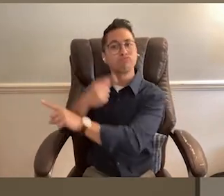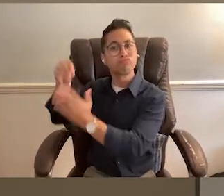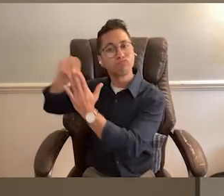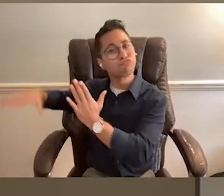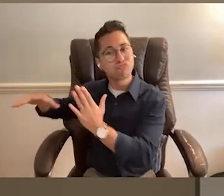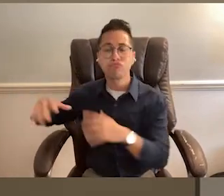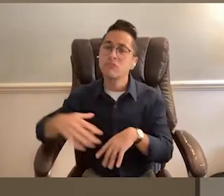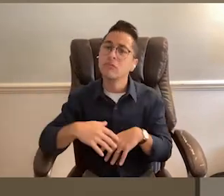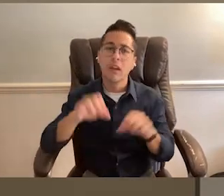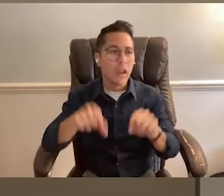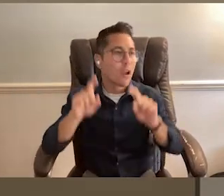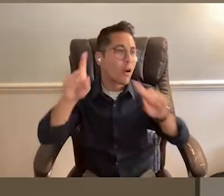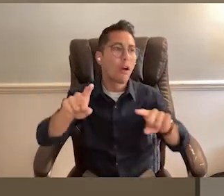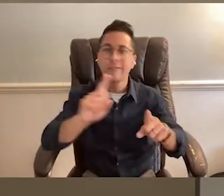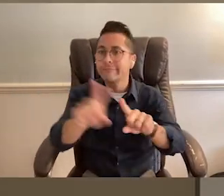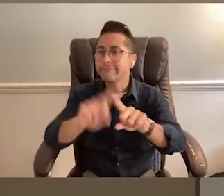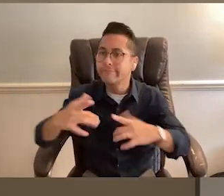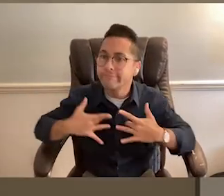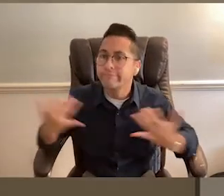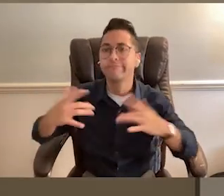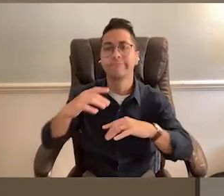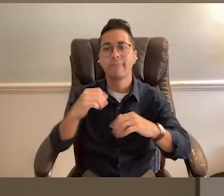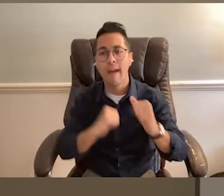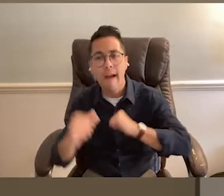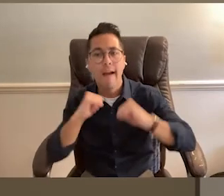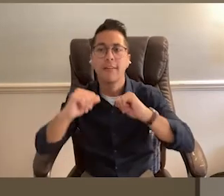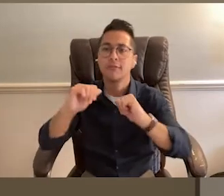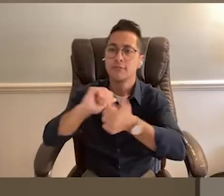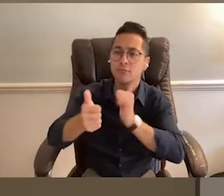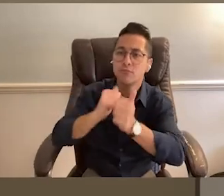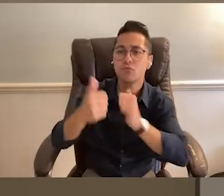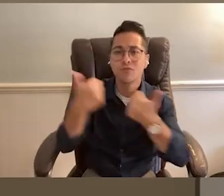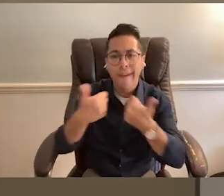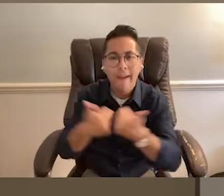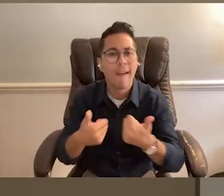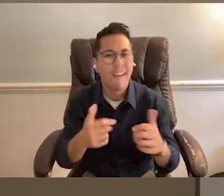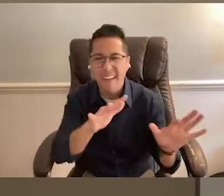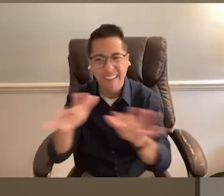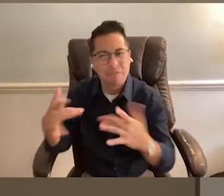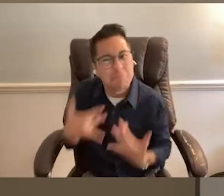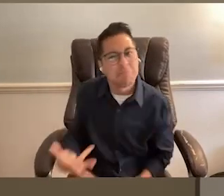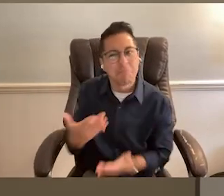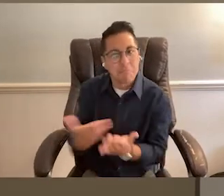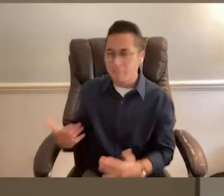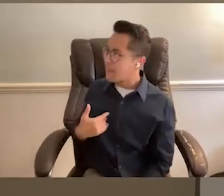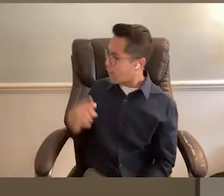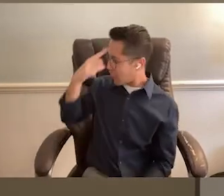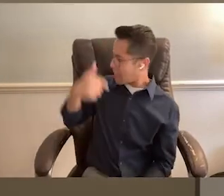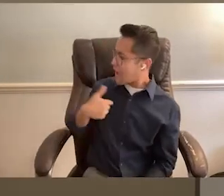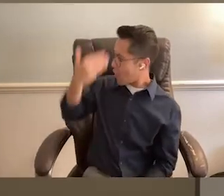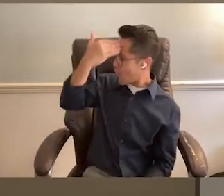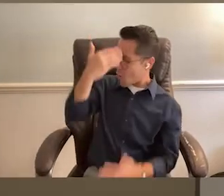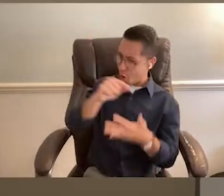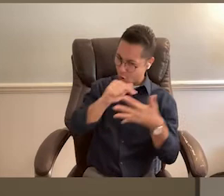then OCT got to do its first official year in 2007 with 16 students. We have been pretty successful in